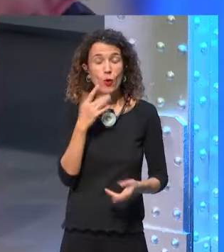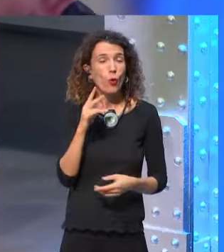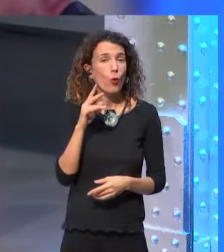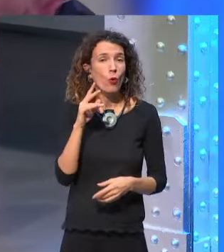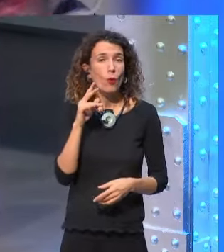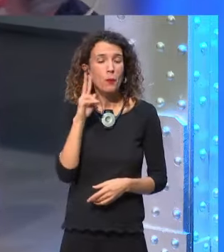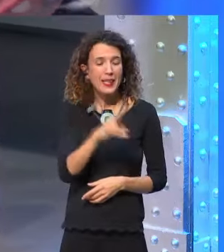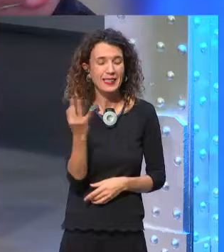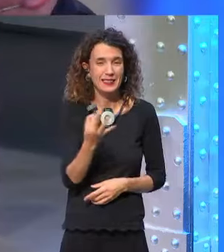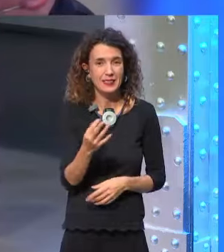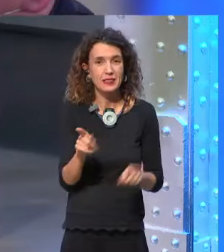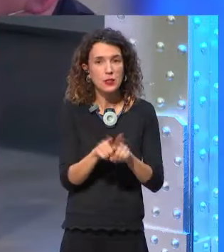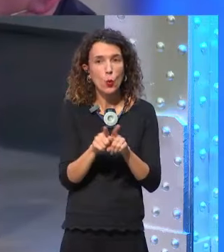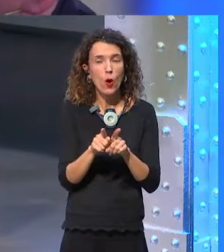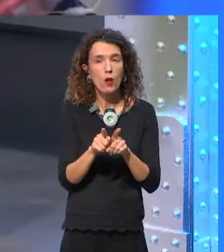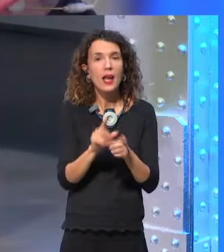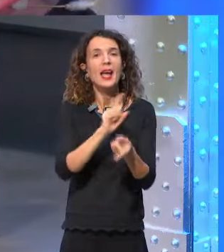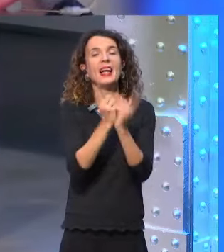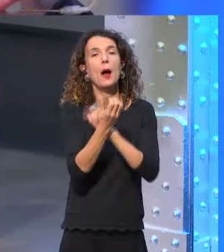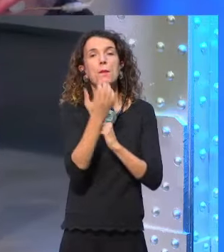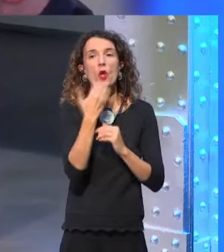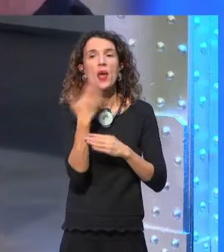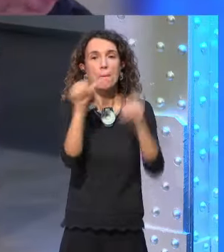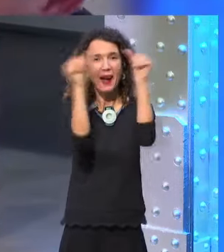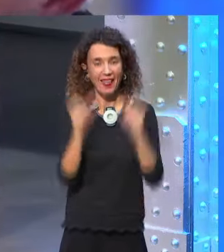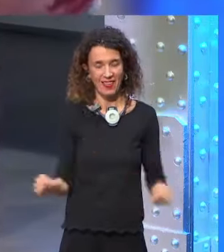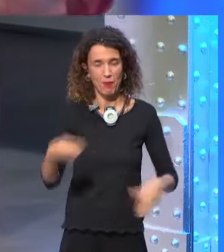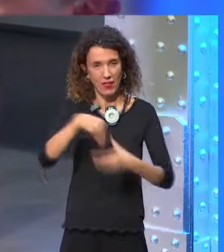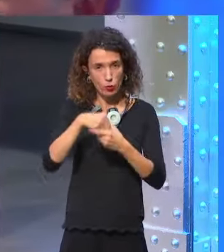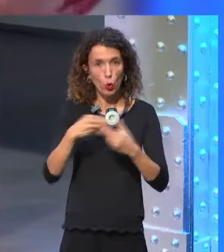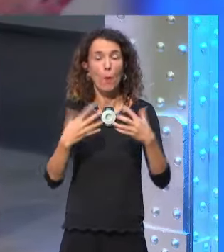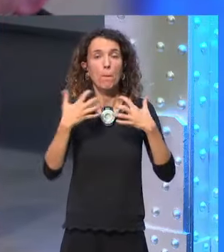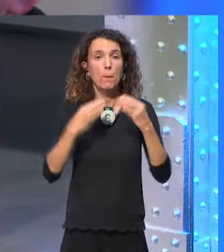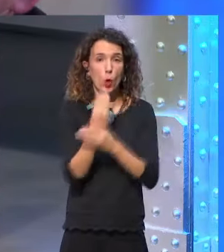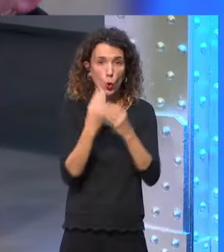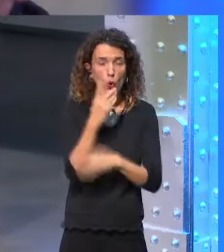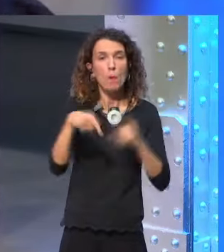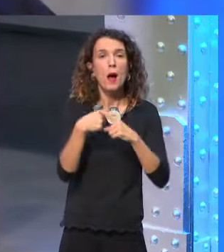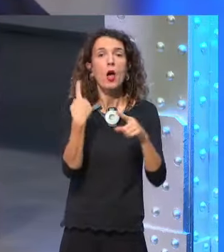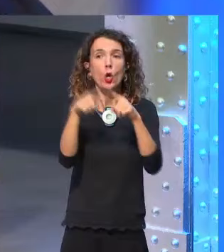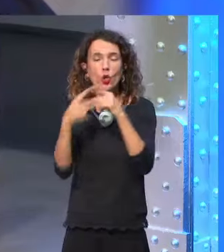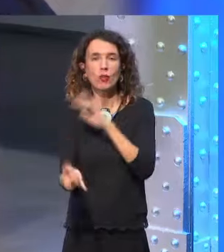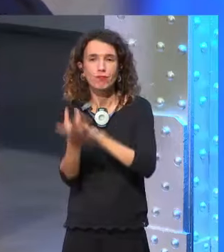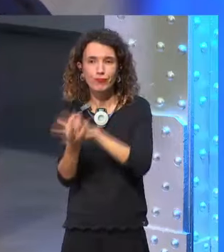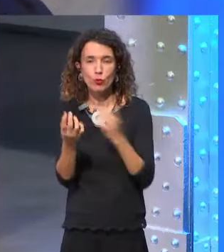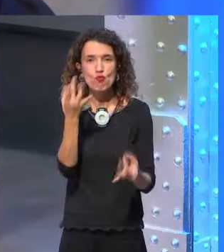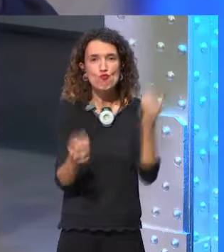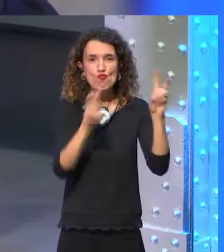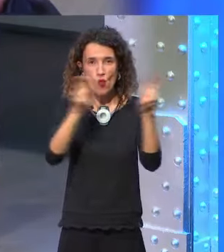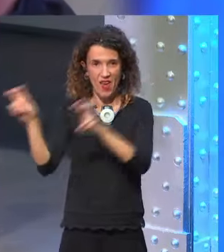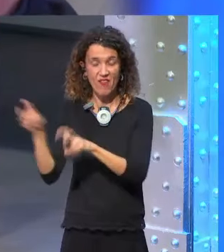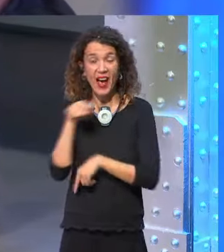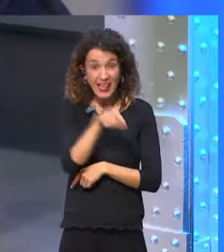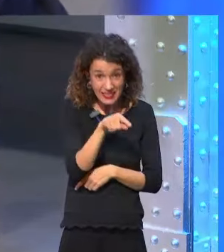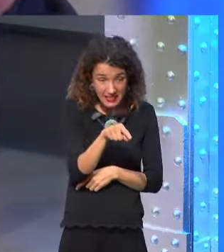paradigm shift in your production, for new products which arise from these new technologies. Is this what you were